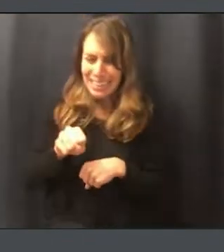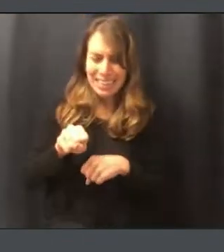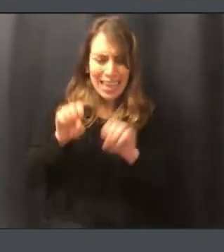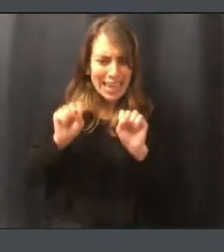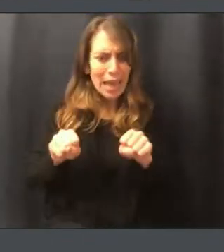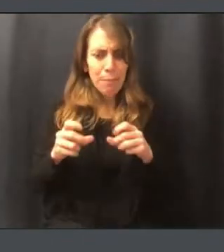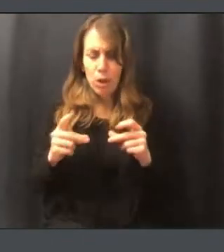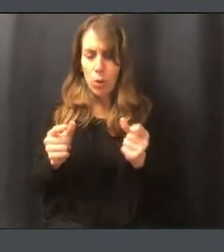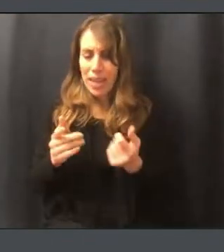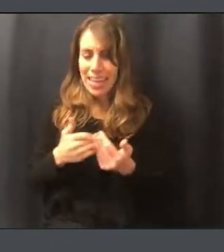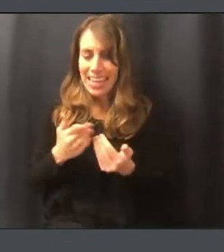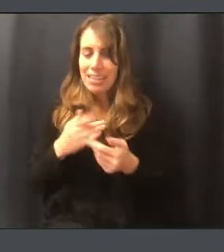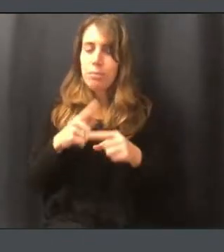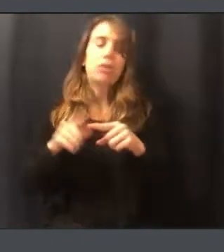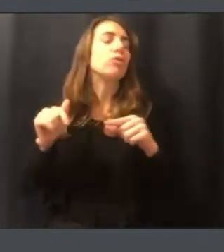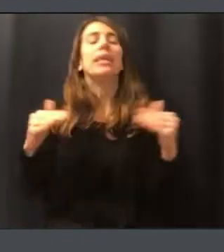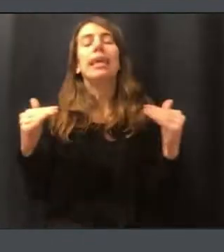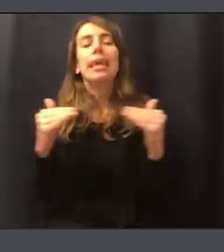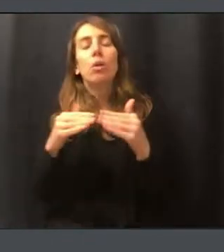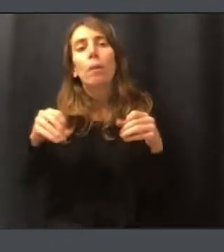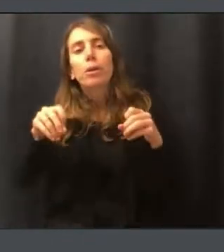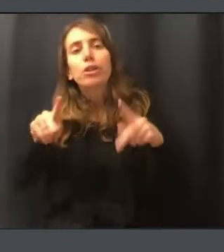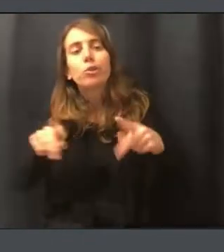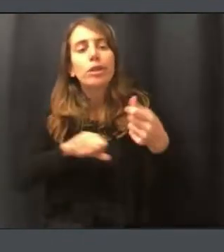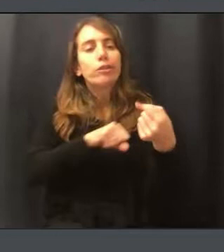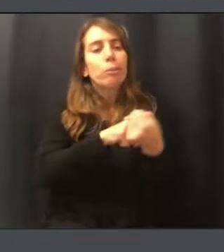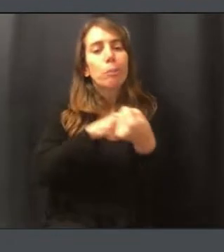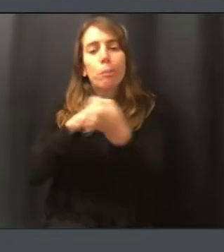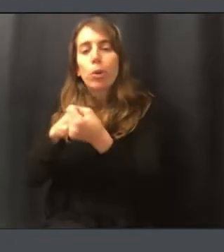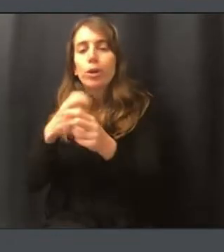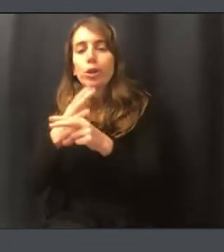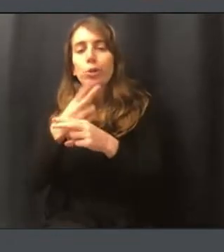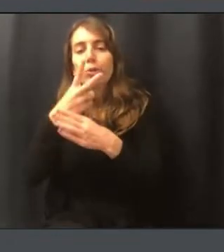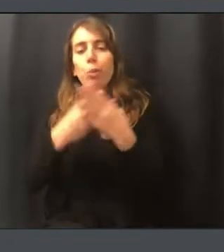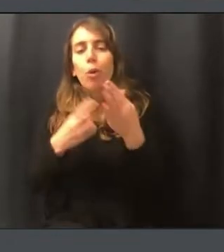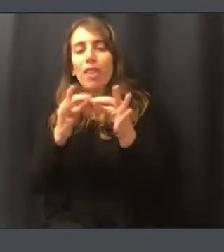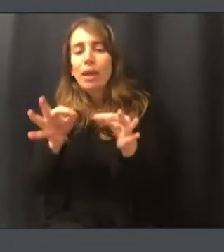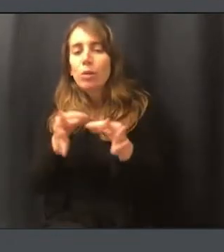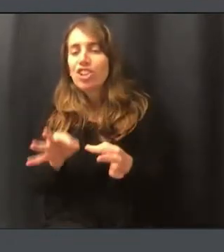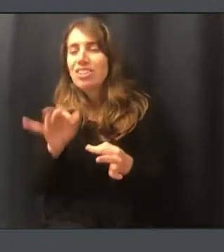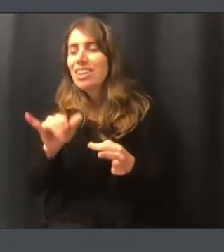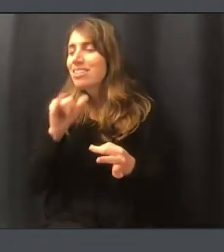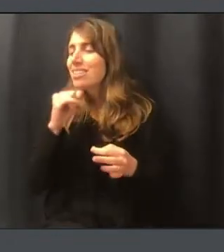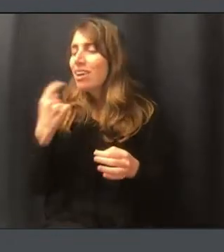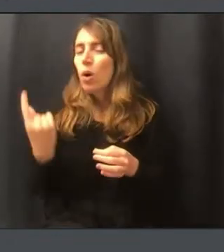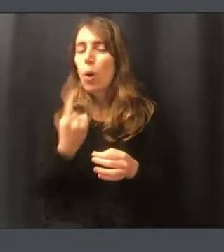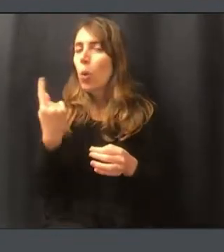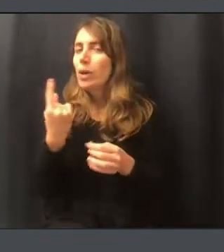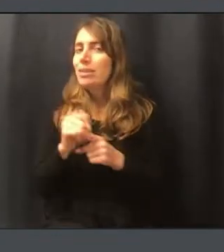equal opportunities and support to use both languages, which is not necessarily the case all the time